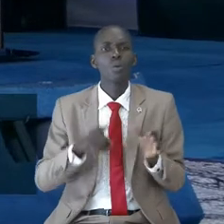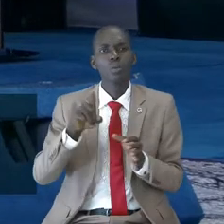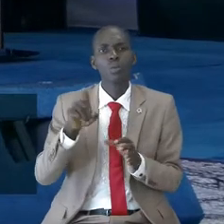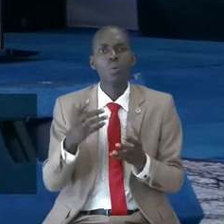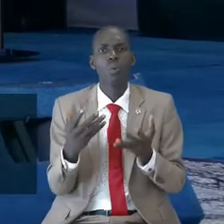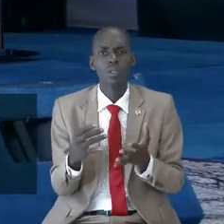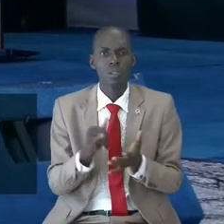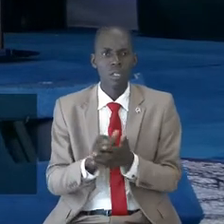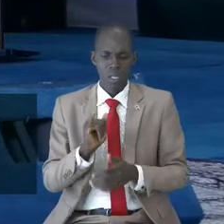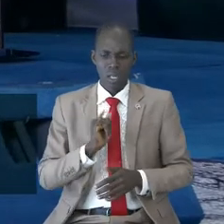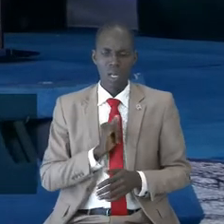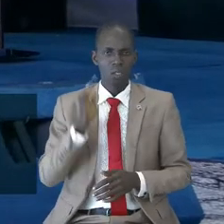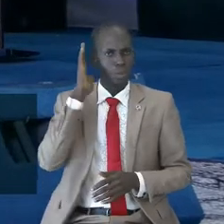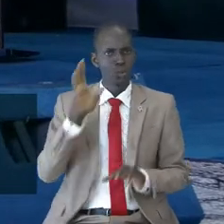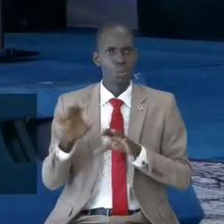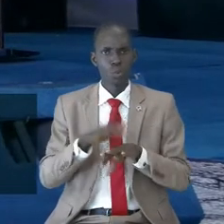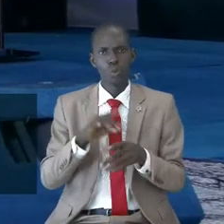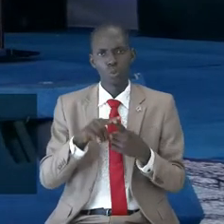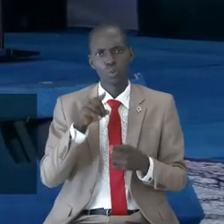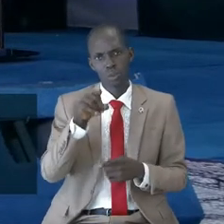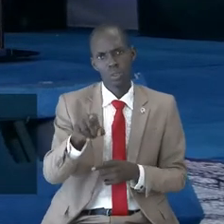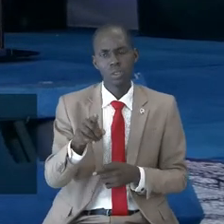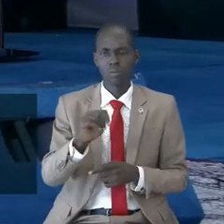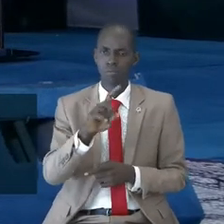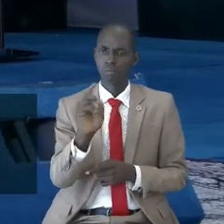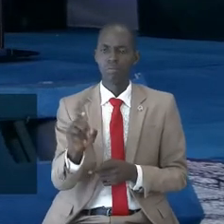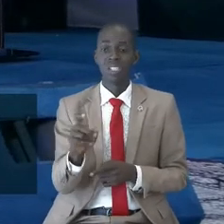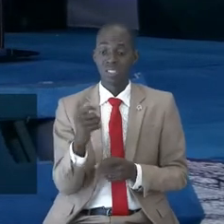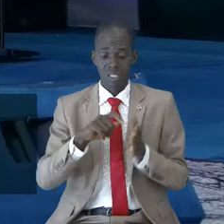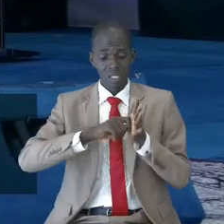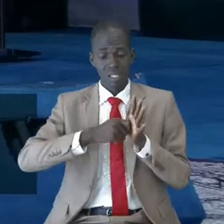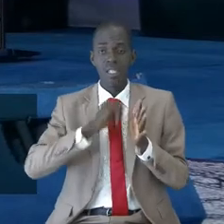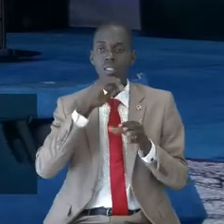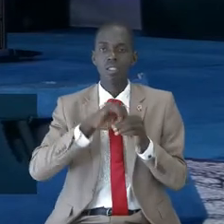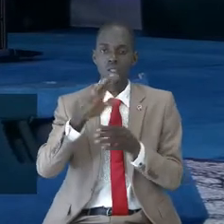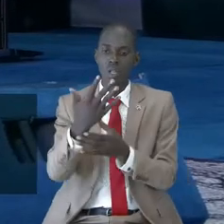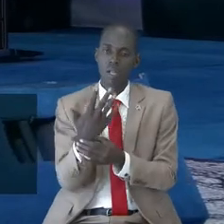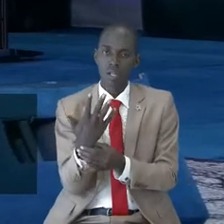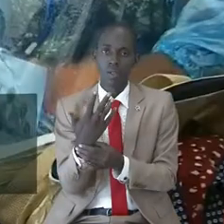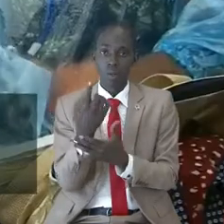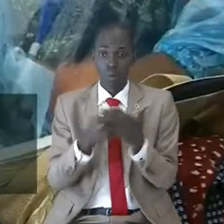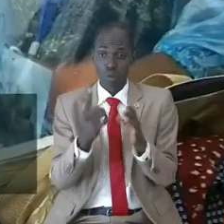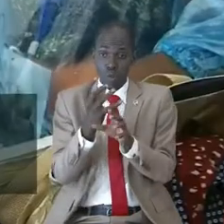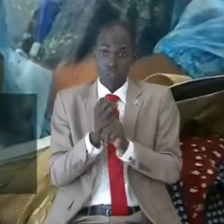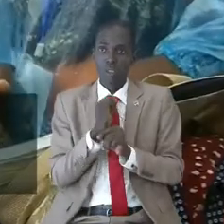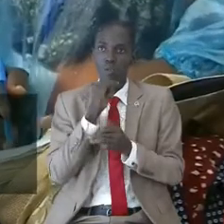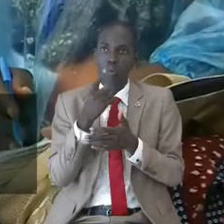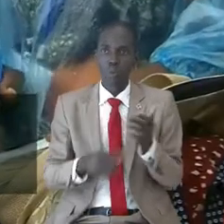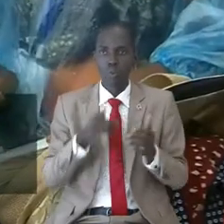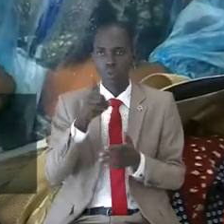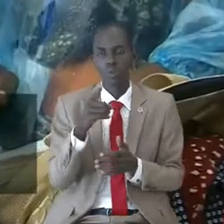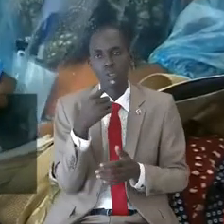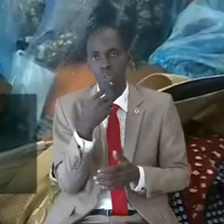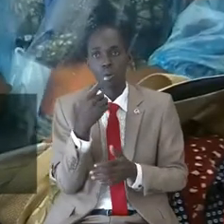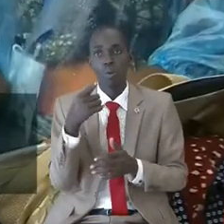should do unto thee? The key is in your hand. What you get is what you say. What you